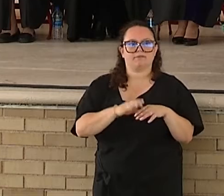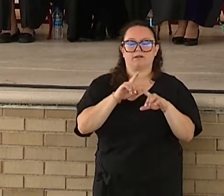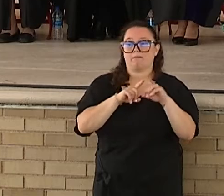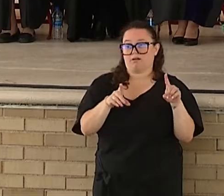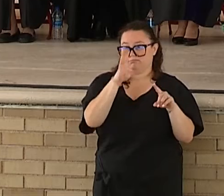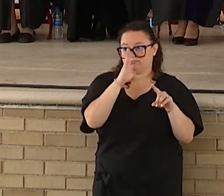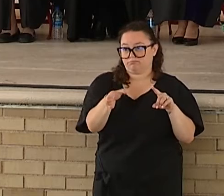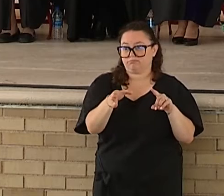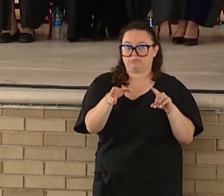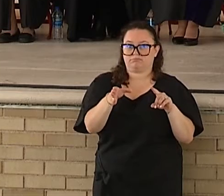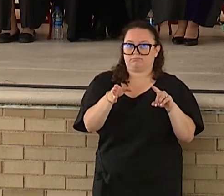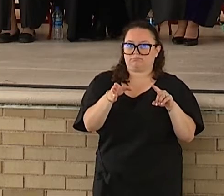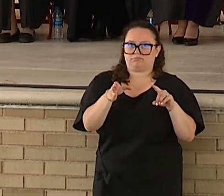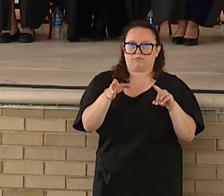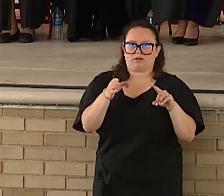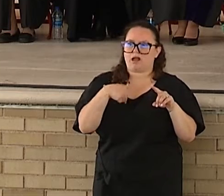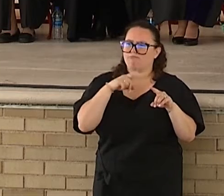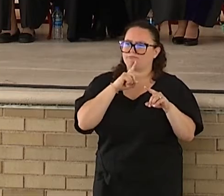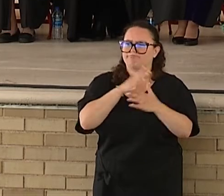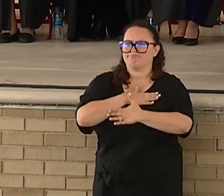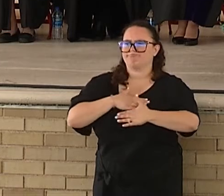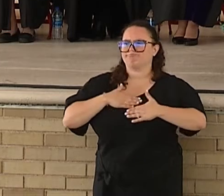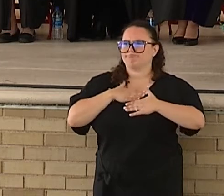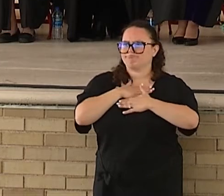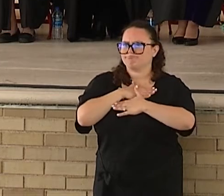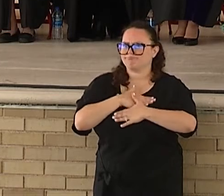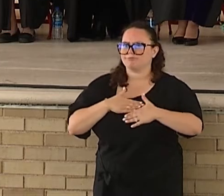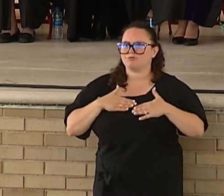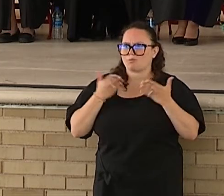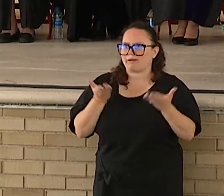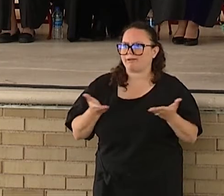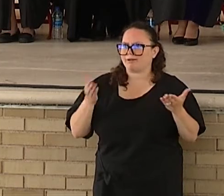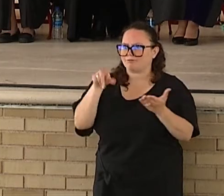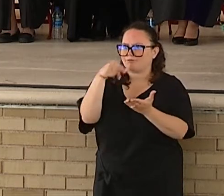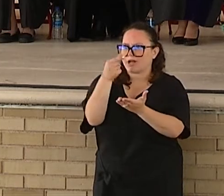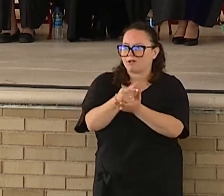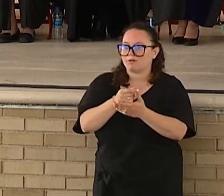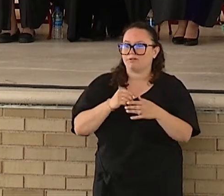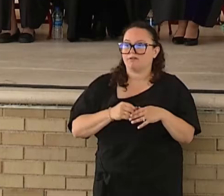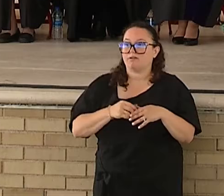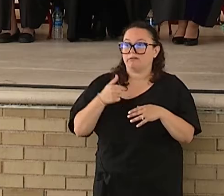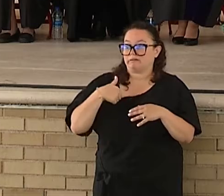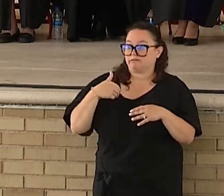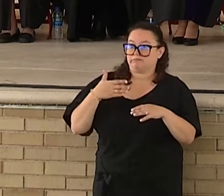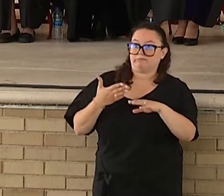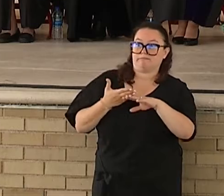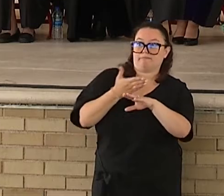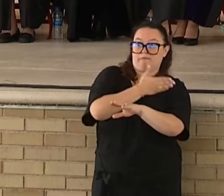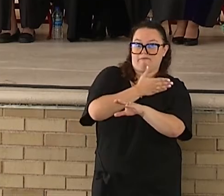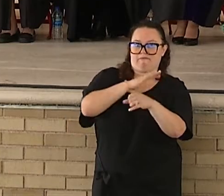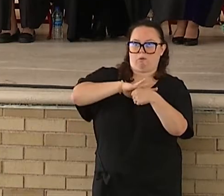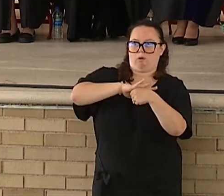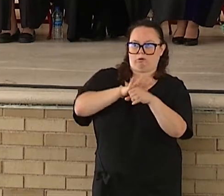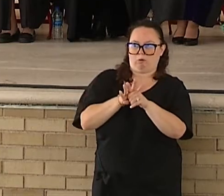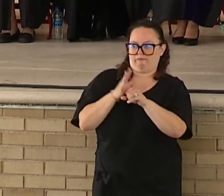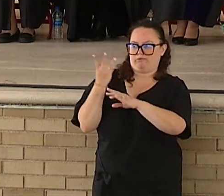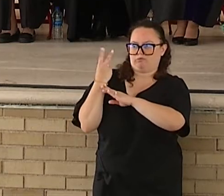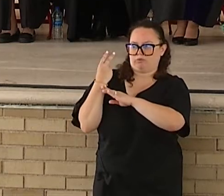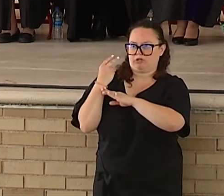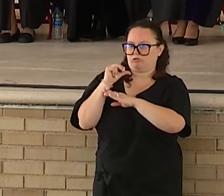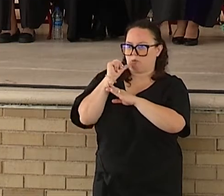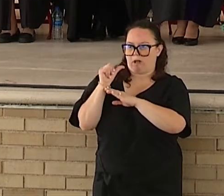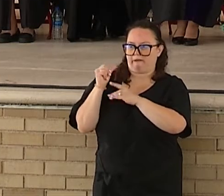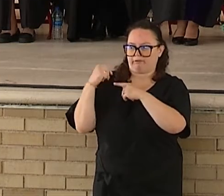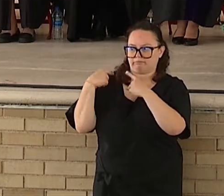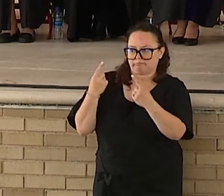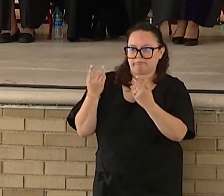off the bat how much I just enjoyed even just being here. I haven't been here since before the pandemic, and I'd never been to a